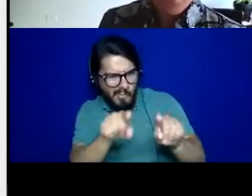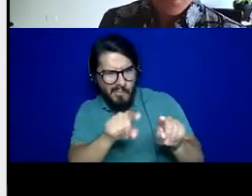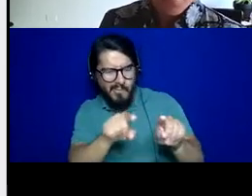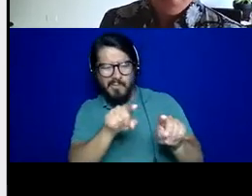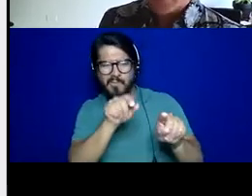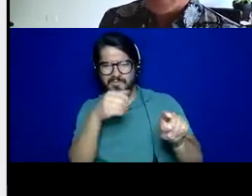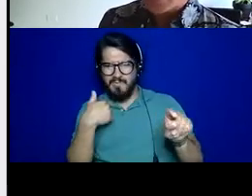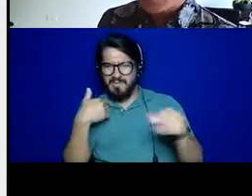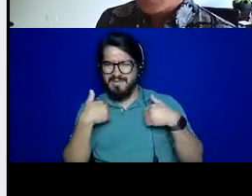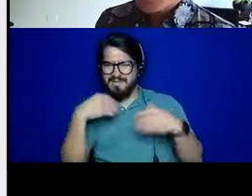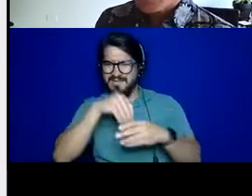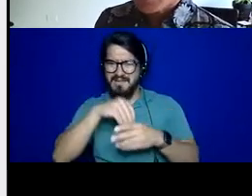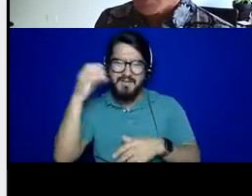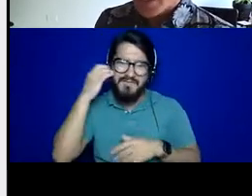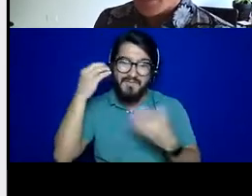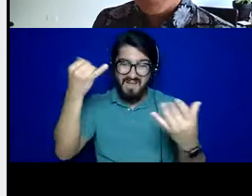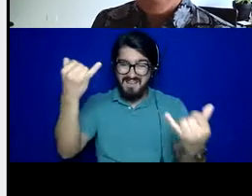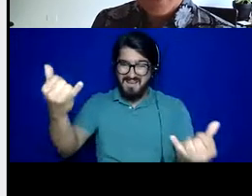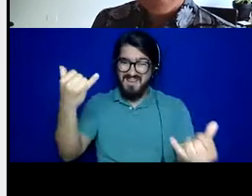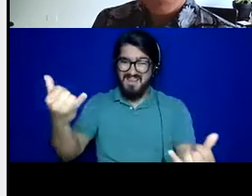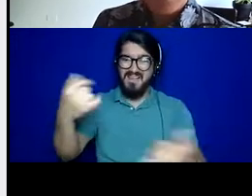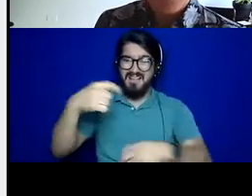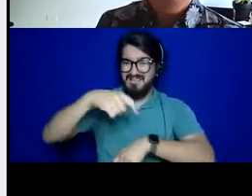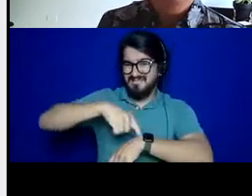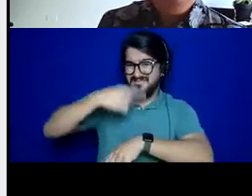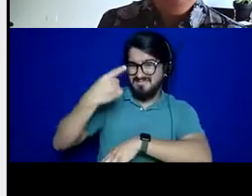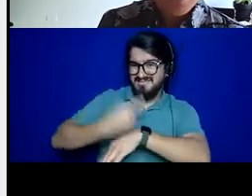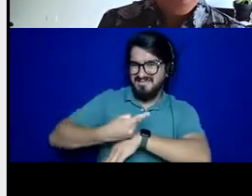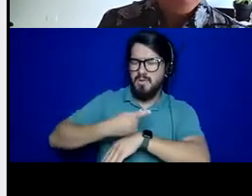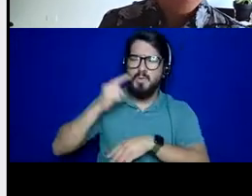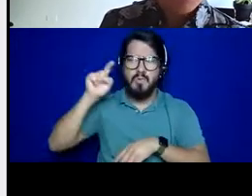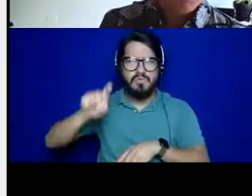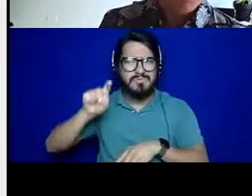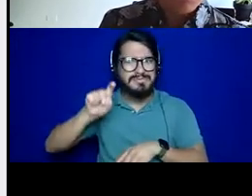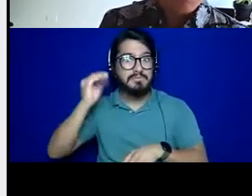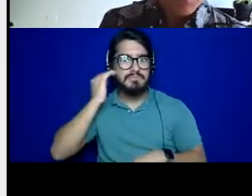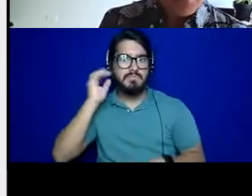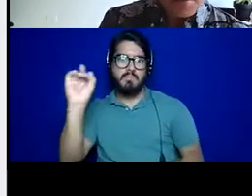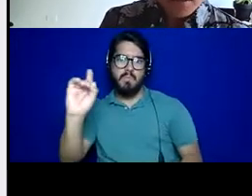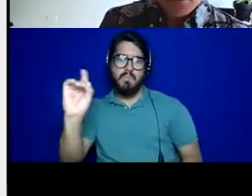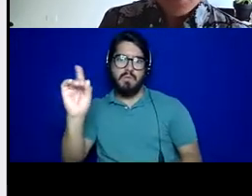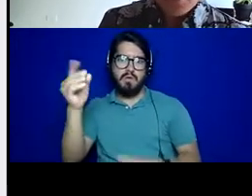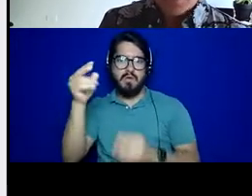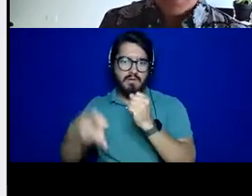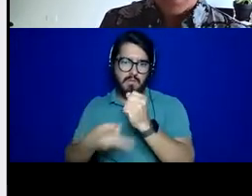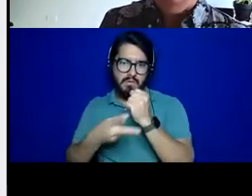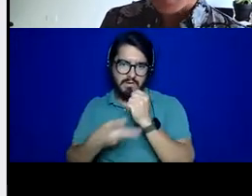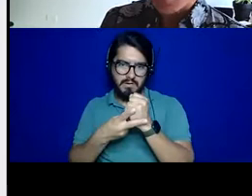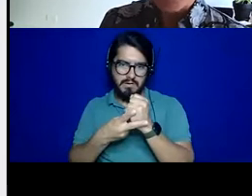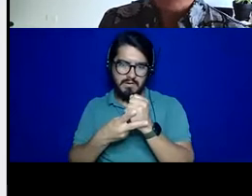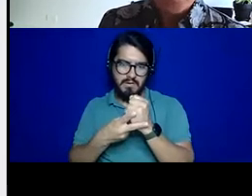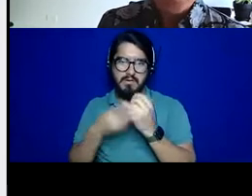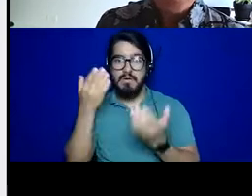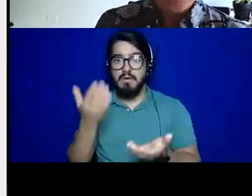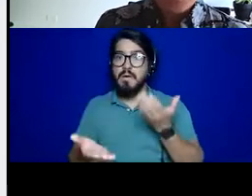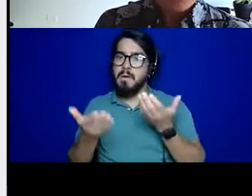especially these days, we have to locate where that is being stored. And it's probably being stored in a